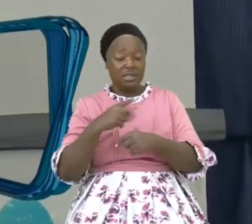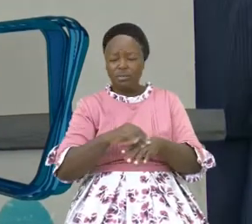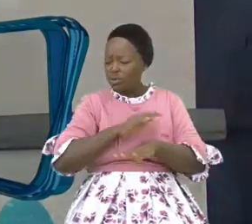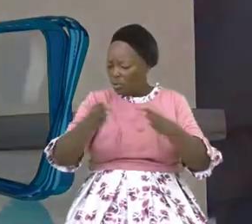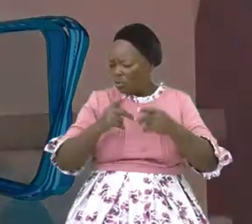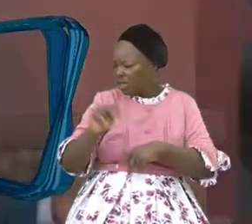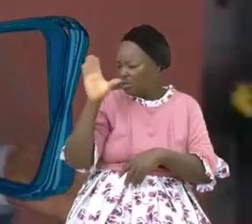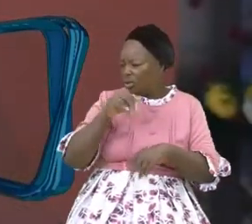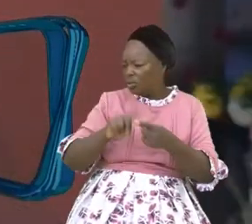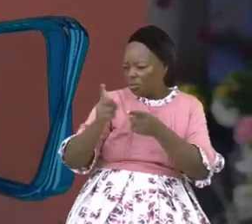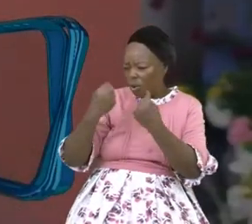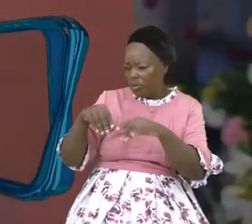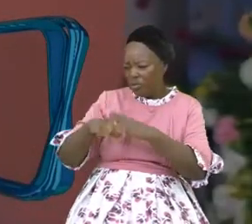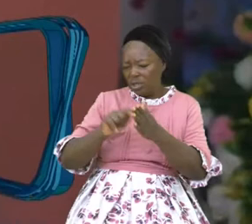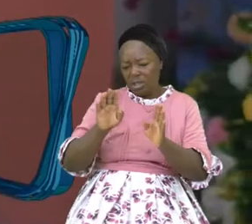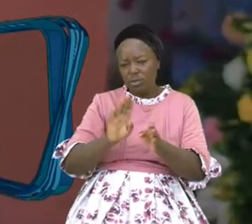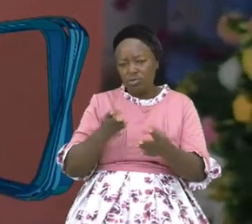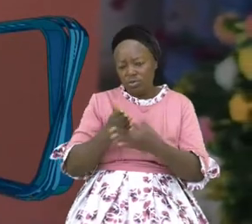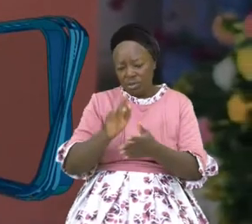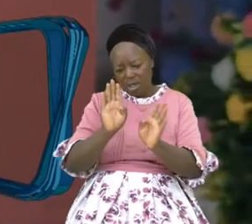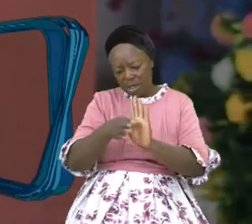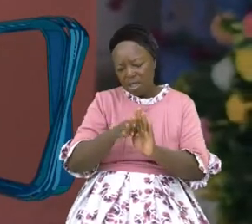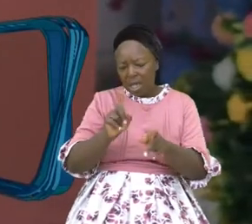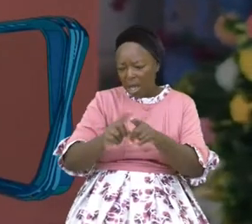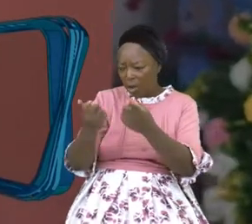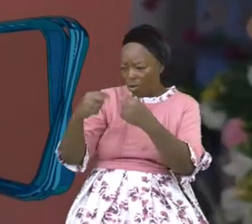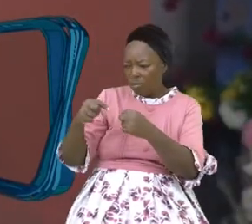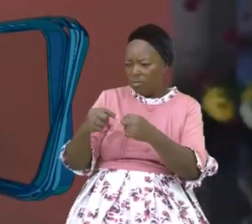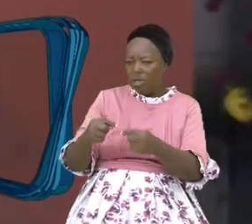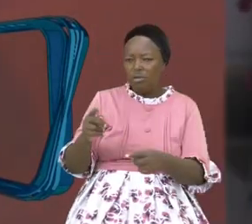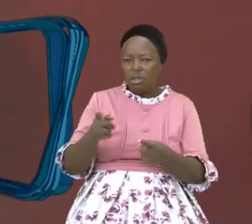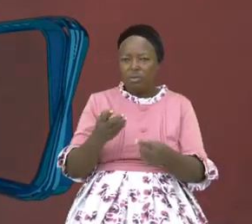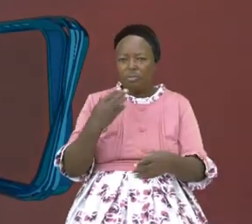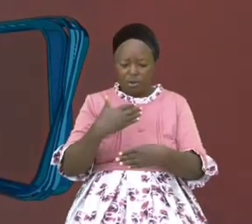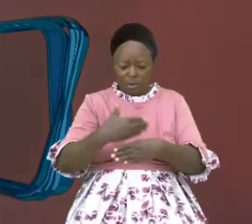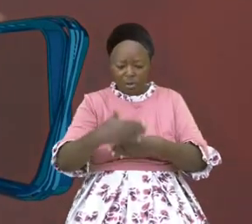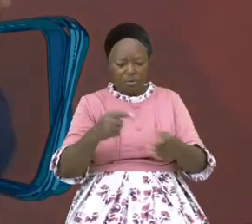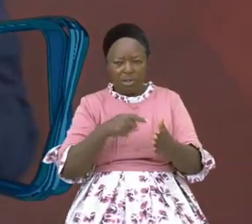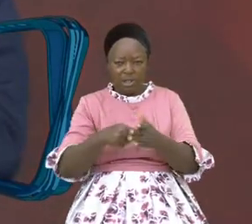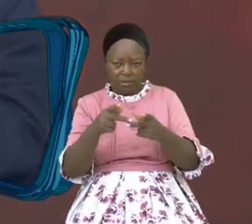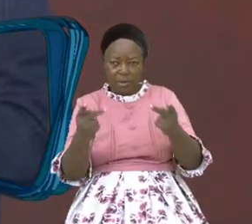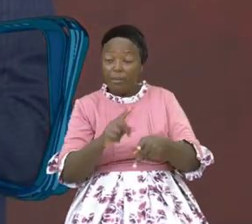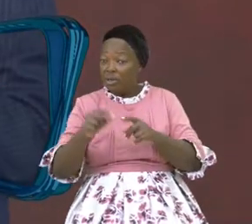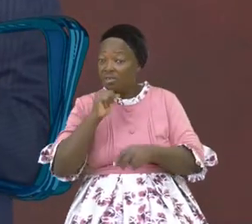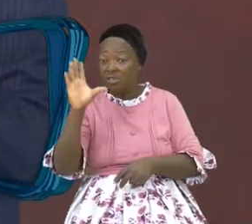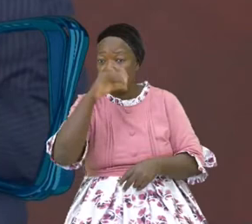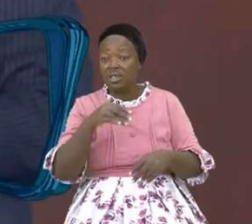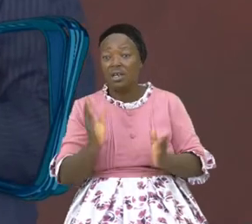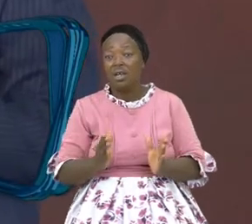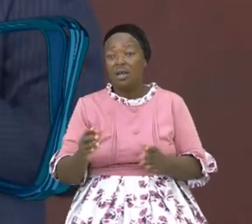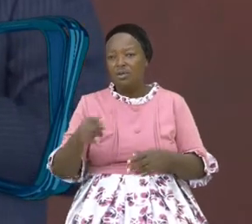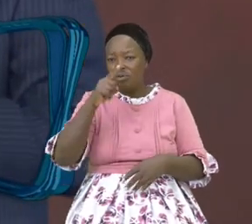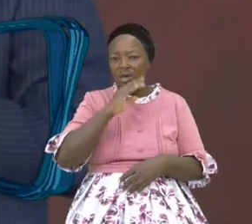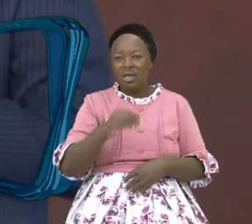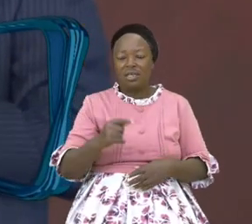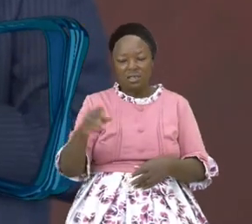the gate and come to this place beyond this time. But you are not a stranger. You are the son of